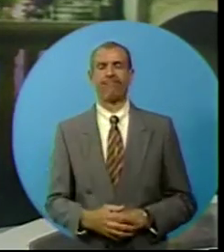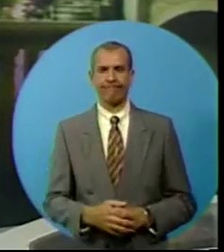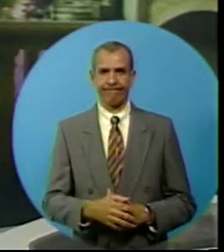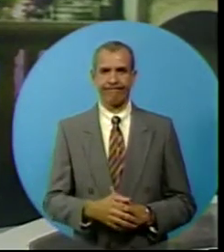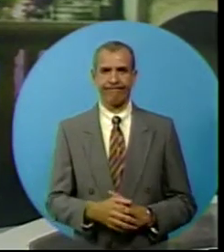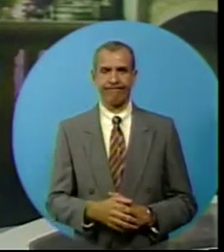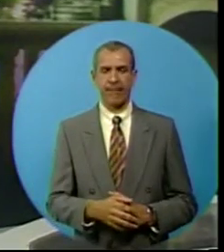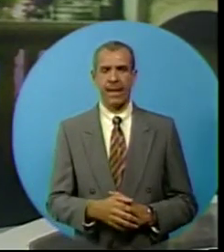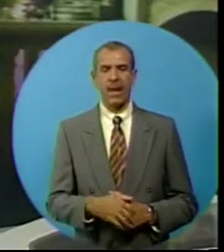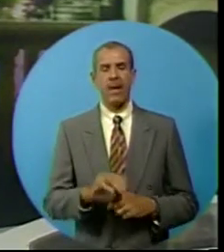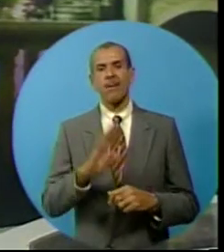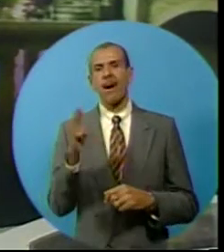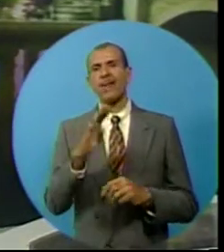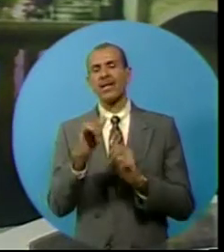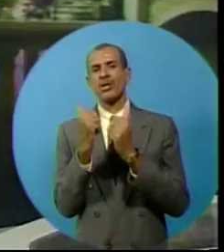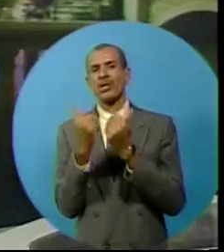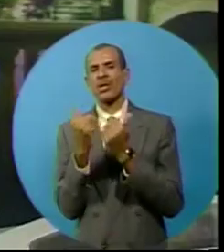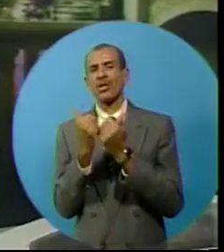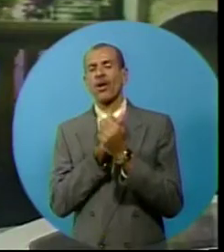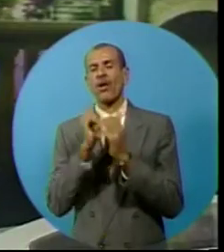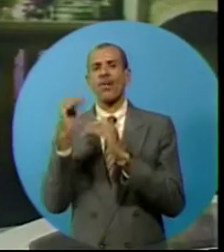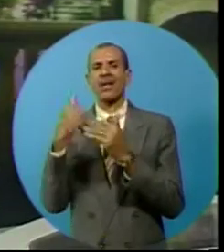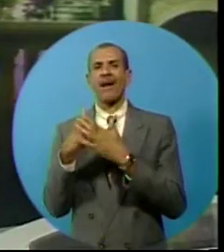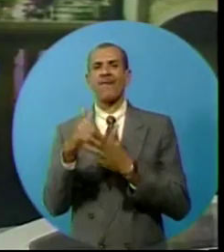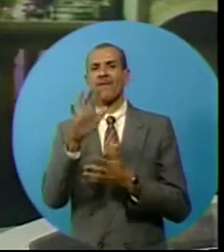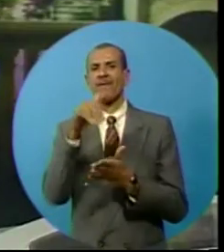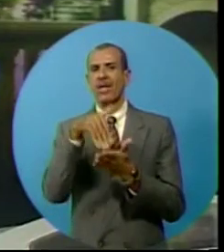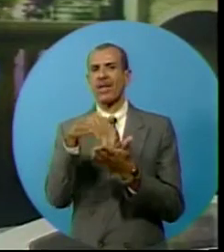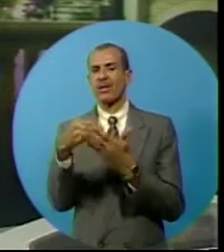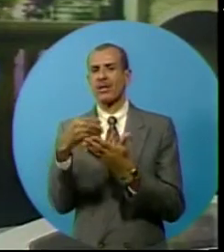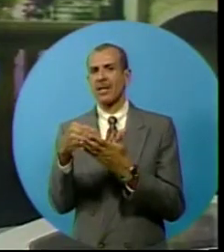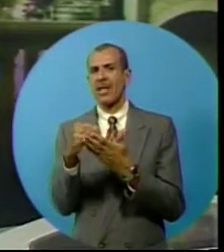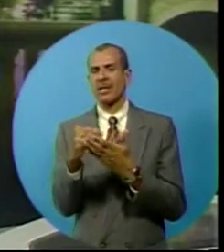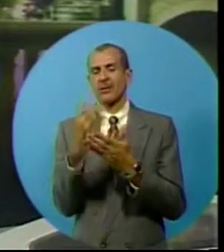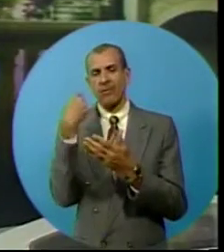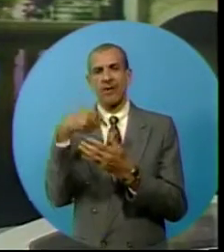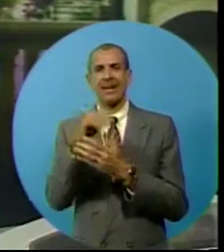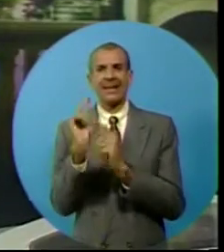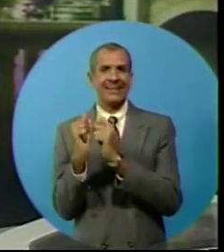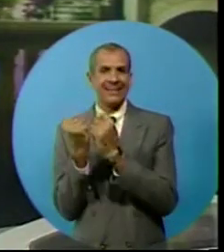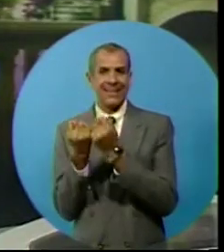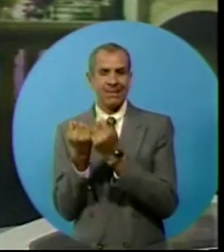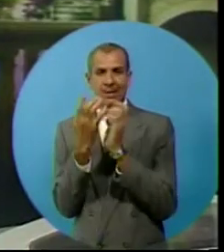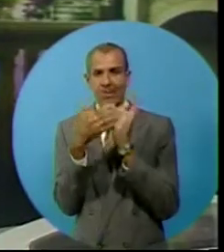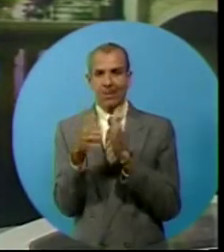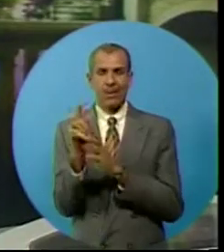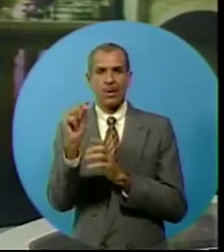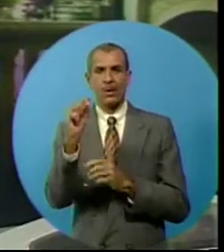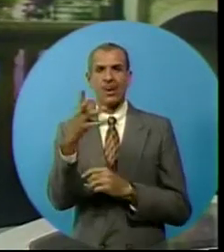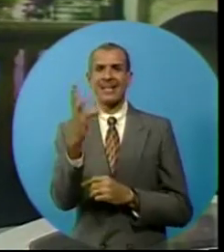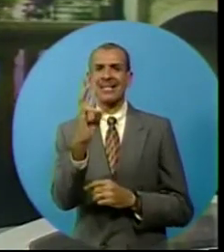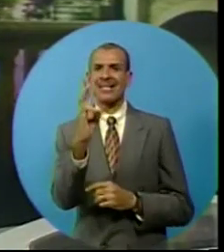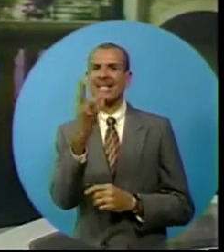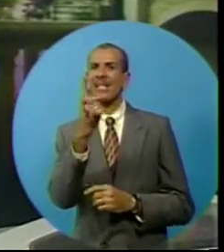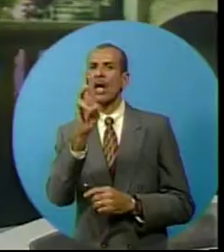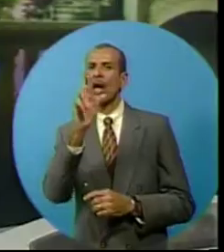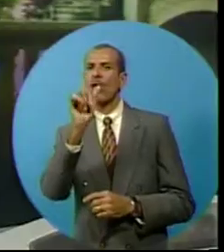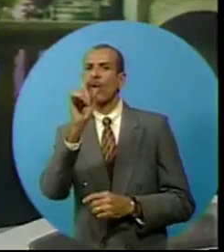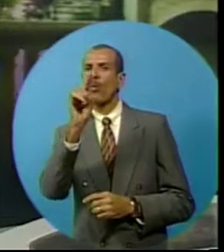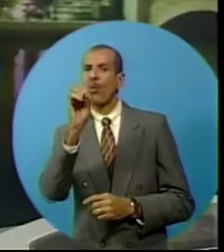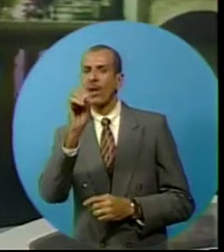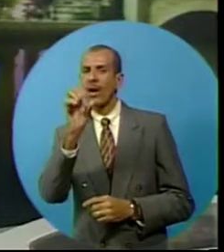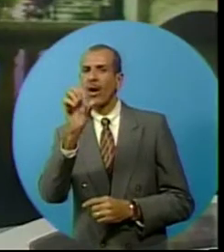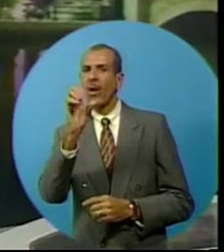Association is hoping to earn $50,000 for the Barbados team as they prepare for the 2016 Rio Olympic